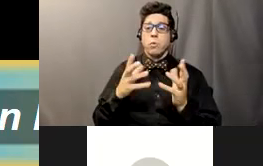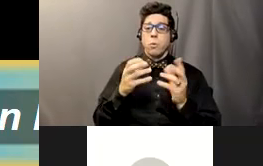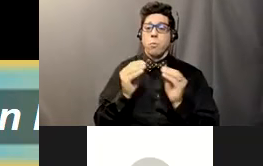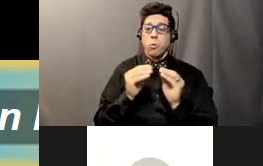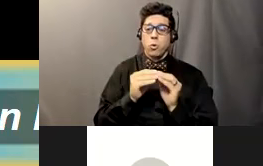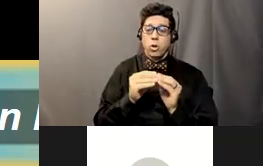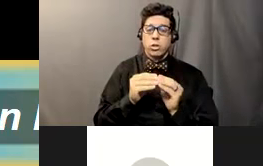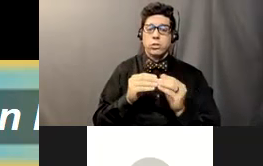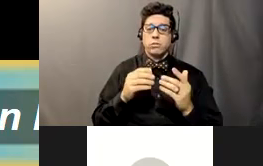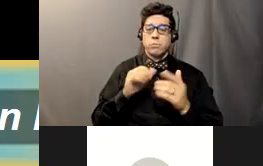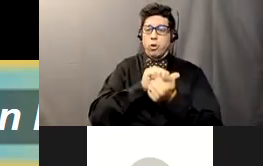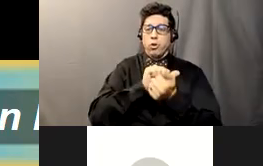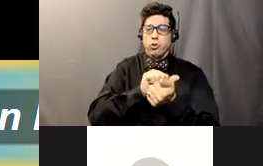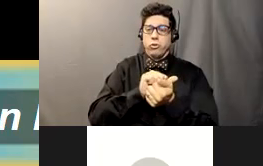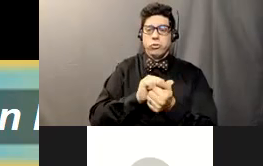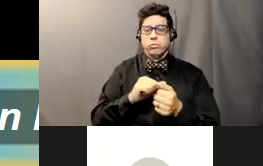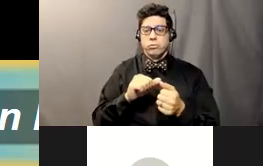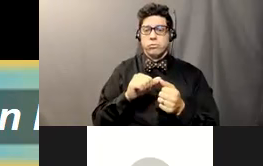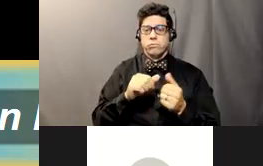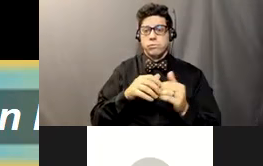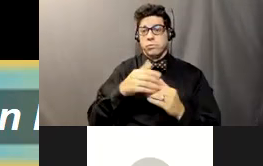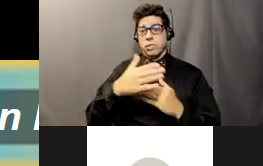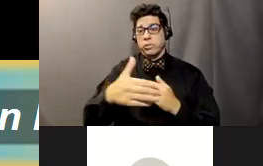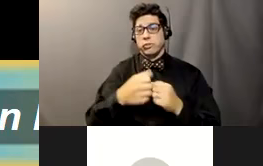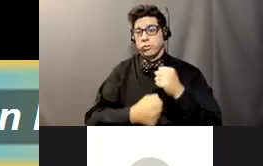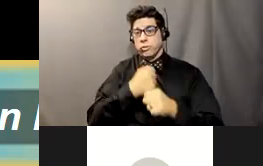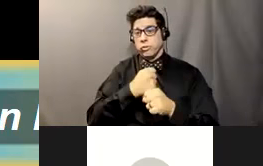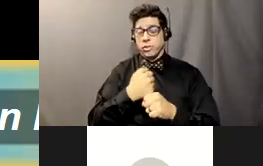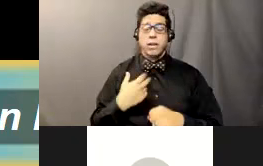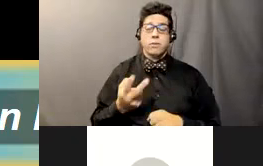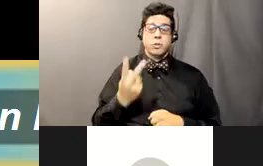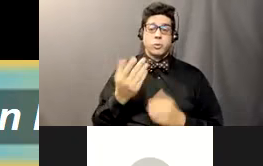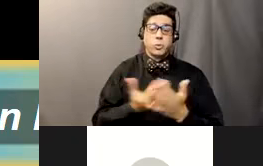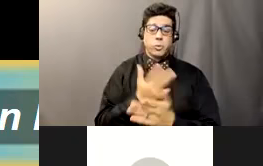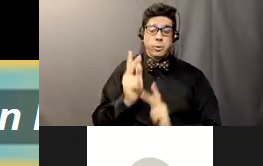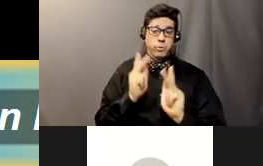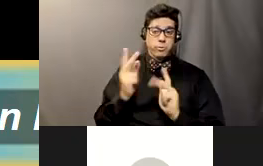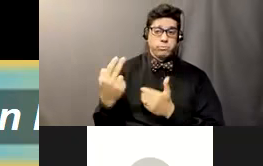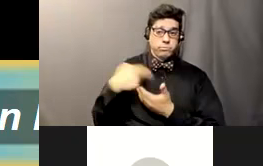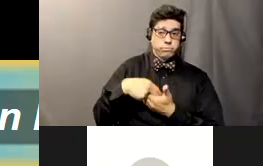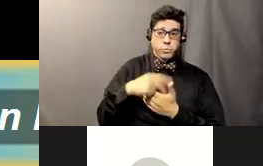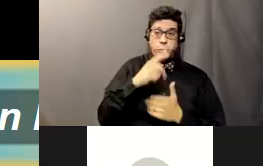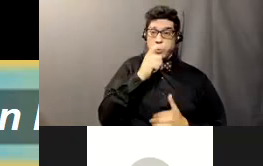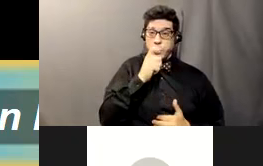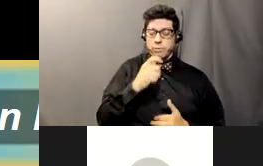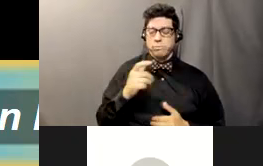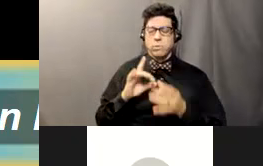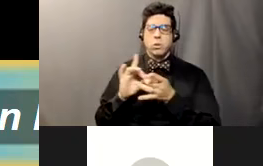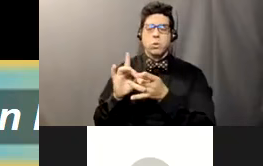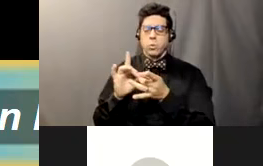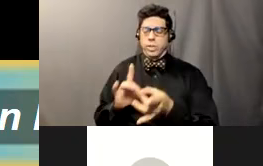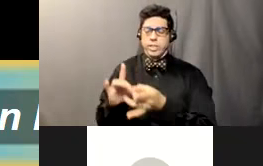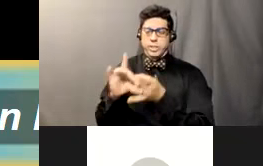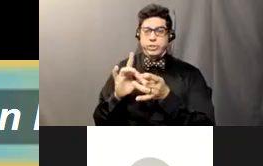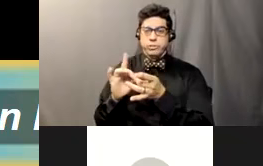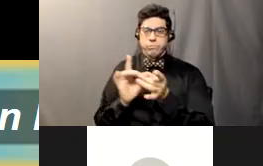upcoming year. Also, we wanted to share that we have 2 new people coming on is our coordination team, and that's